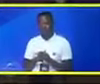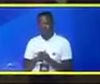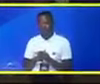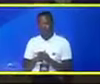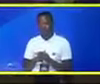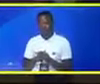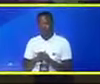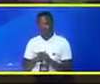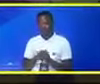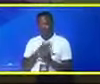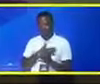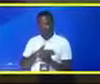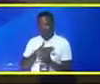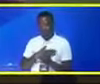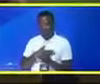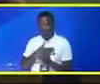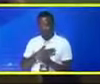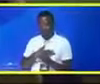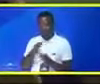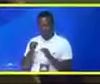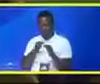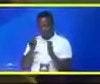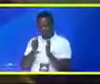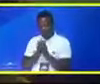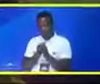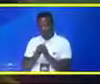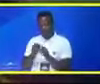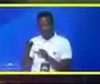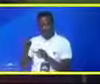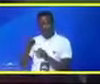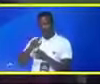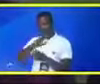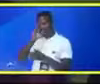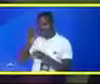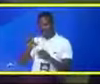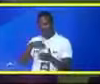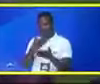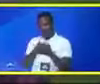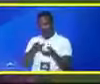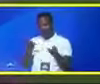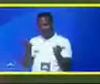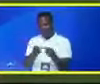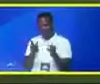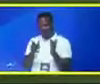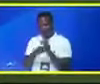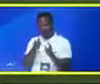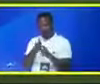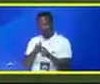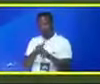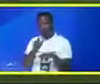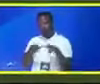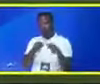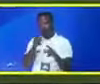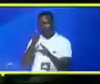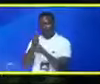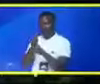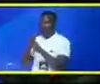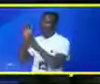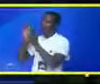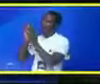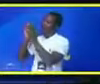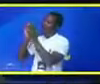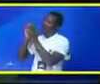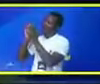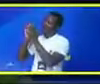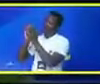Unbelievers know this. They never step into a territory and casually begin to walk. They consult by divination. What are